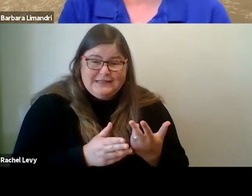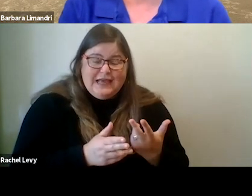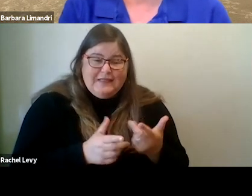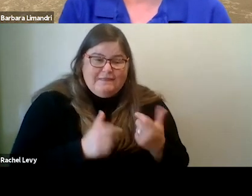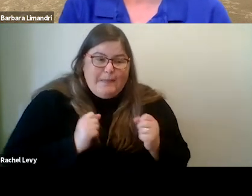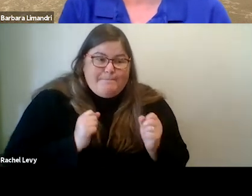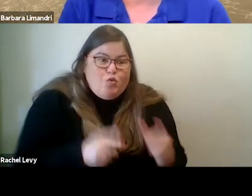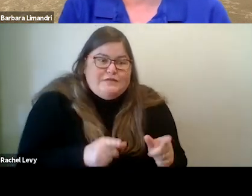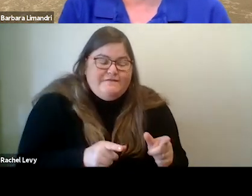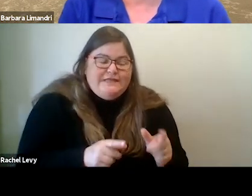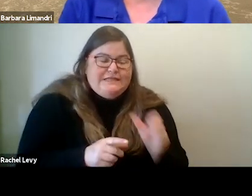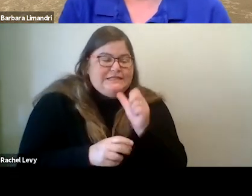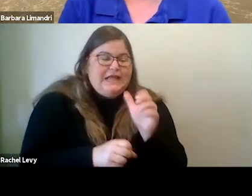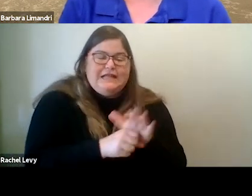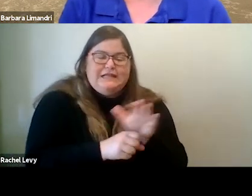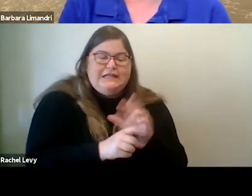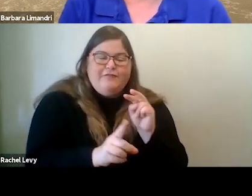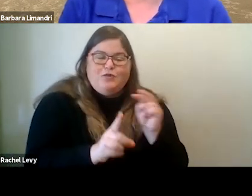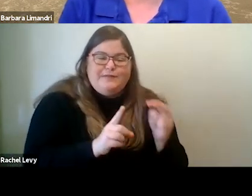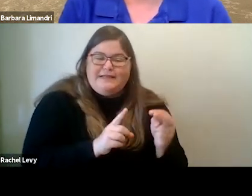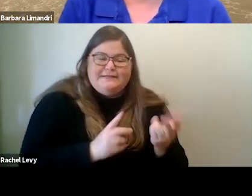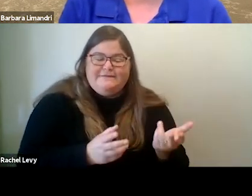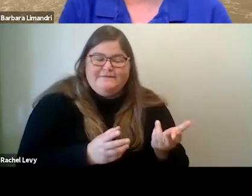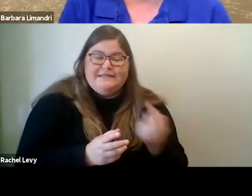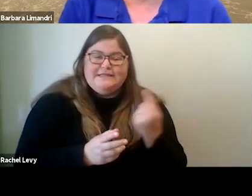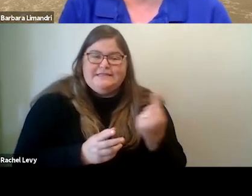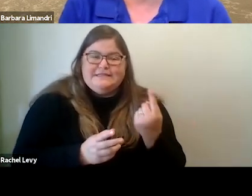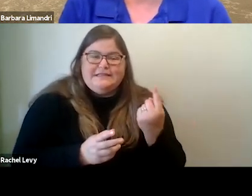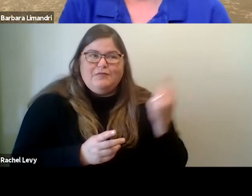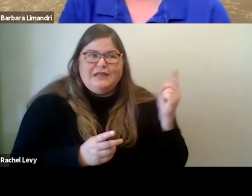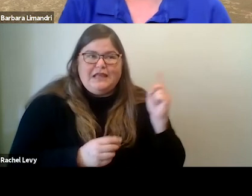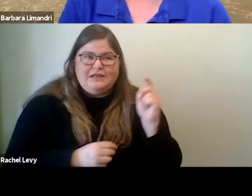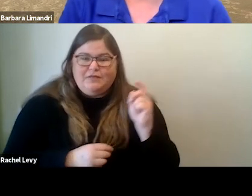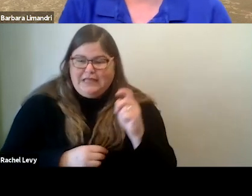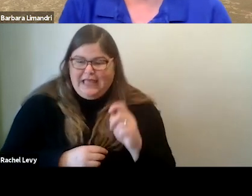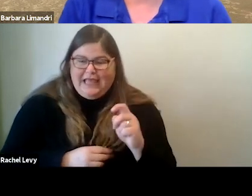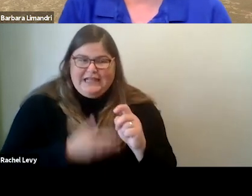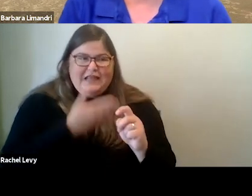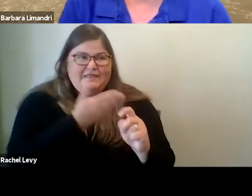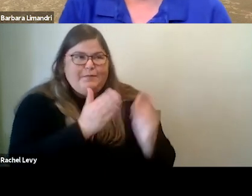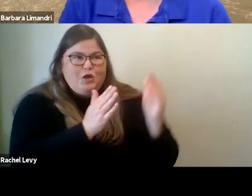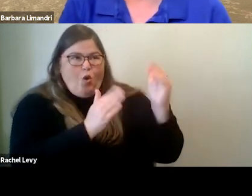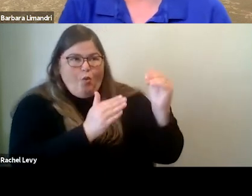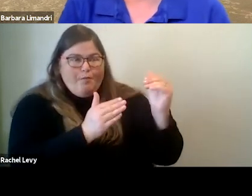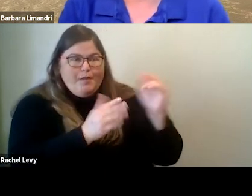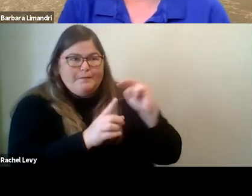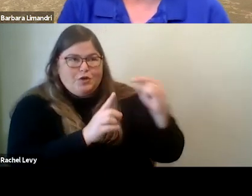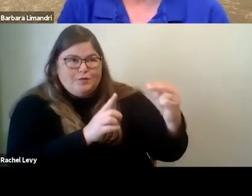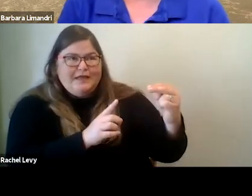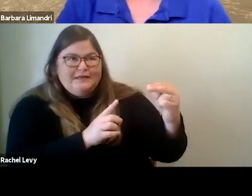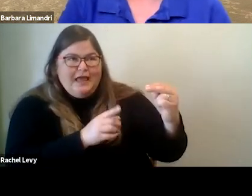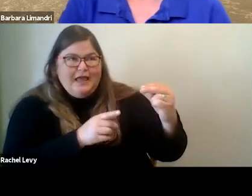Having someone else step in and be a source of hope and perspective can be